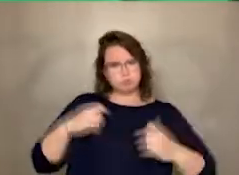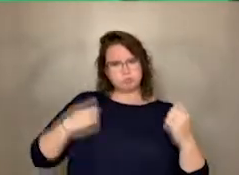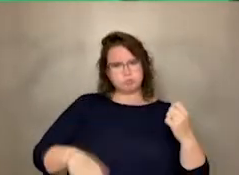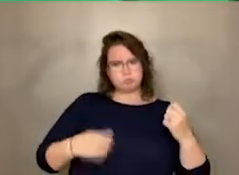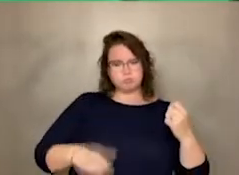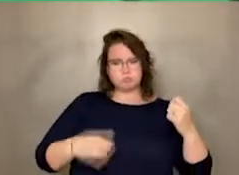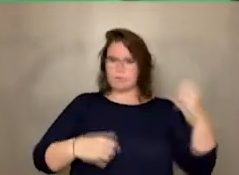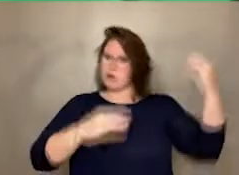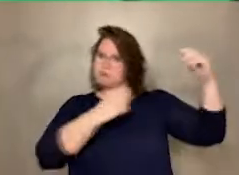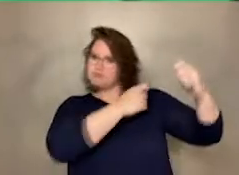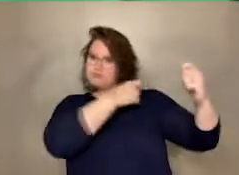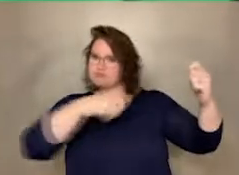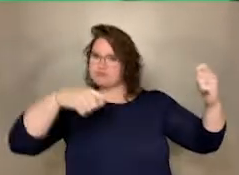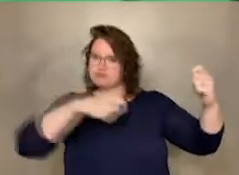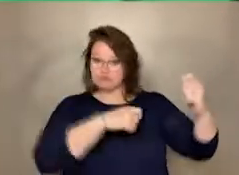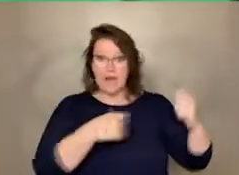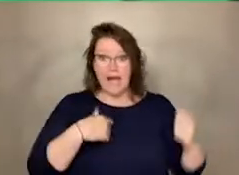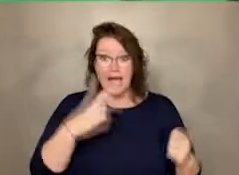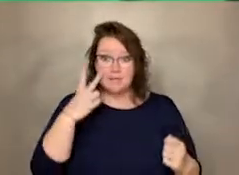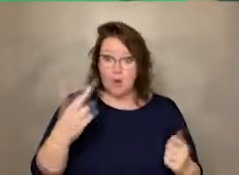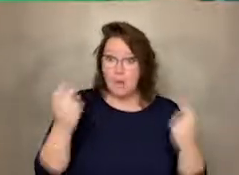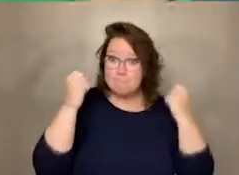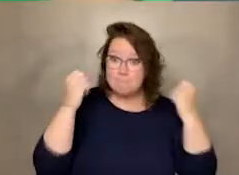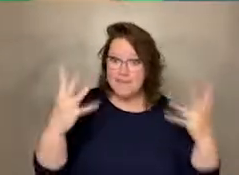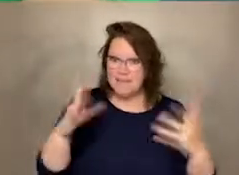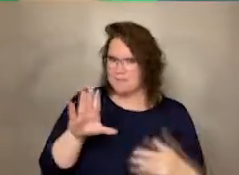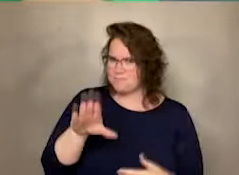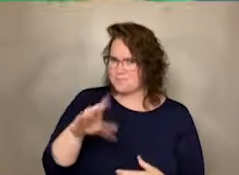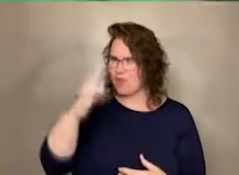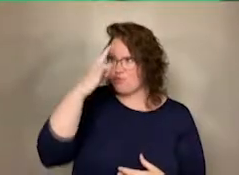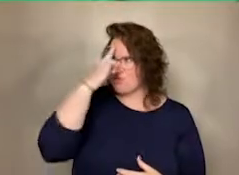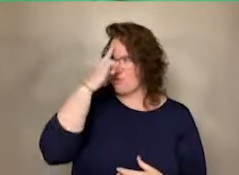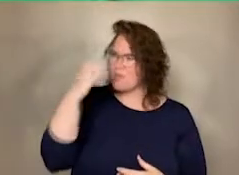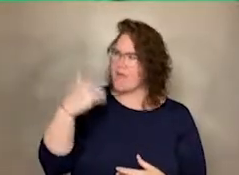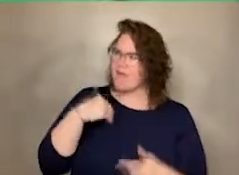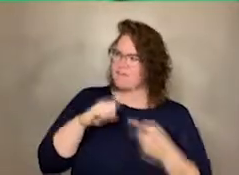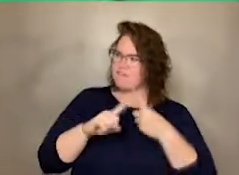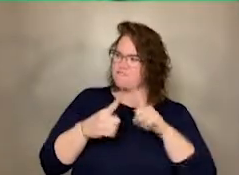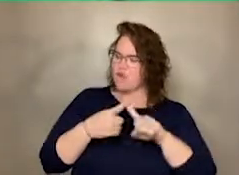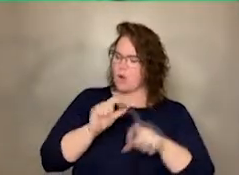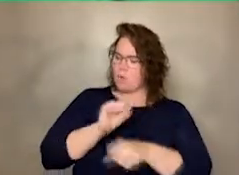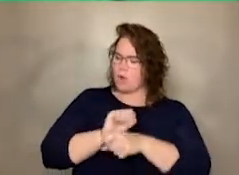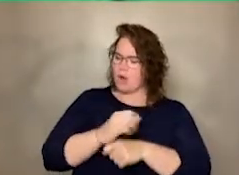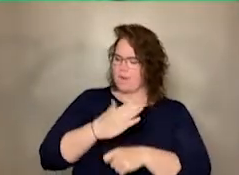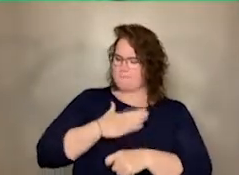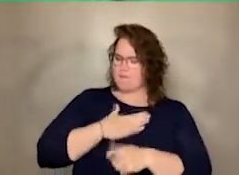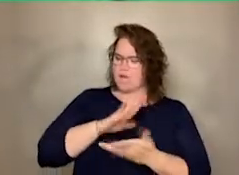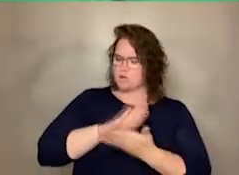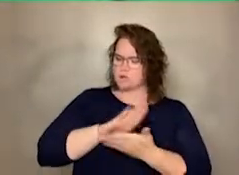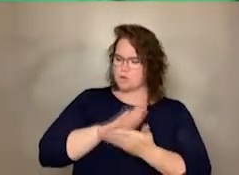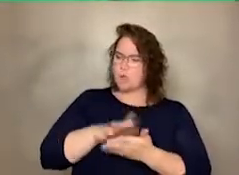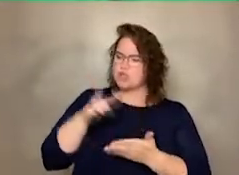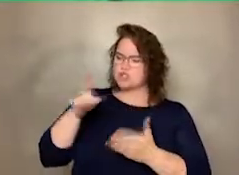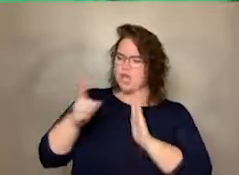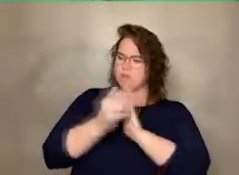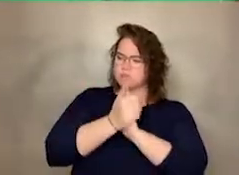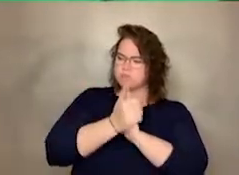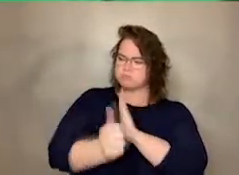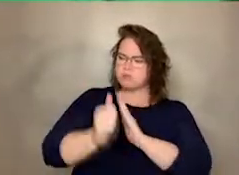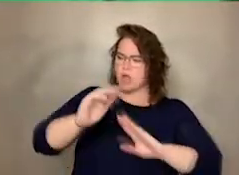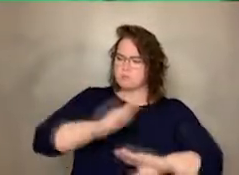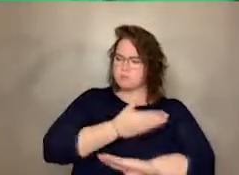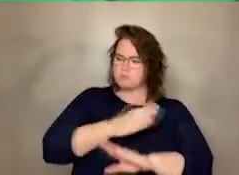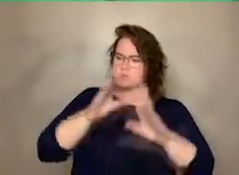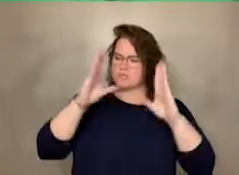there, and I got to thinking, I have a friend that works at my school, and she is a musician. So I brought her here